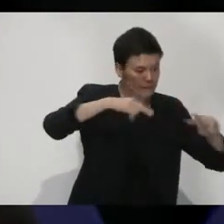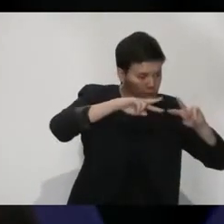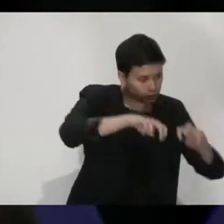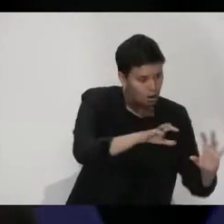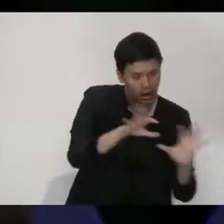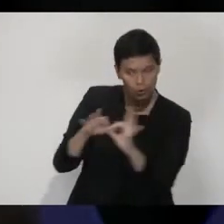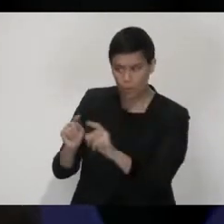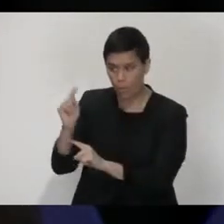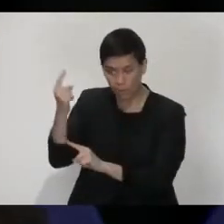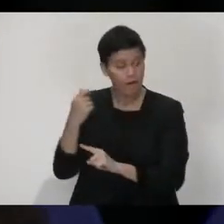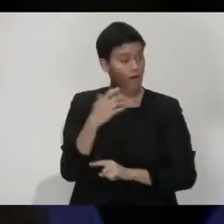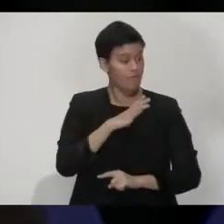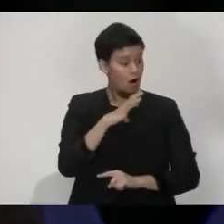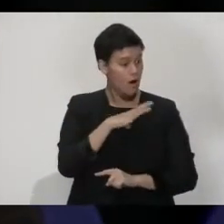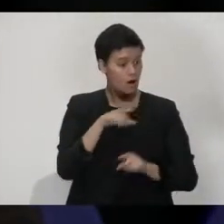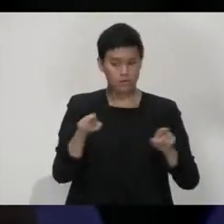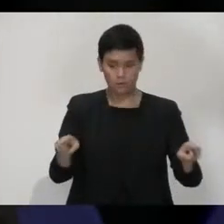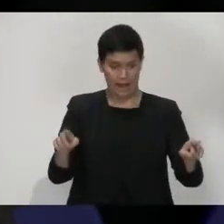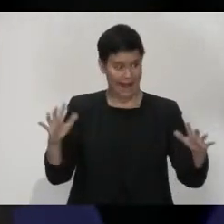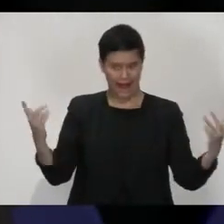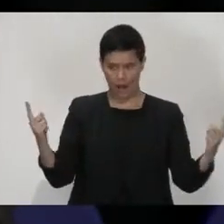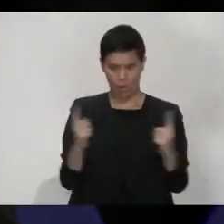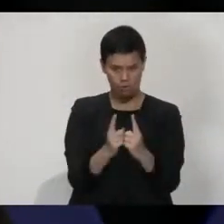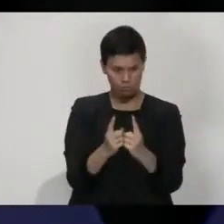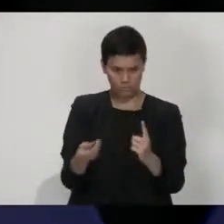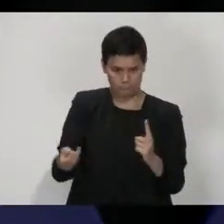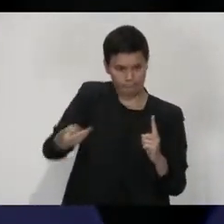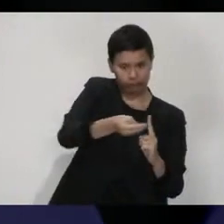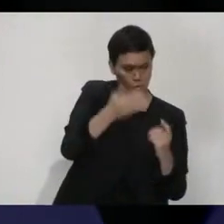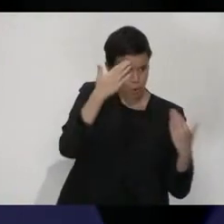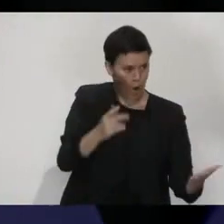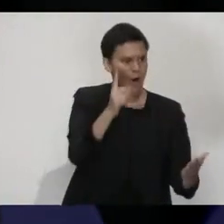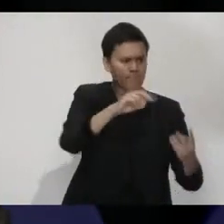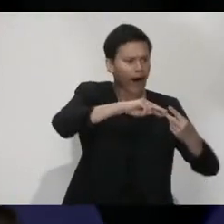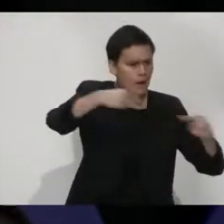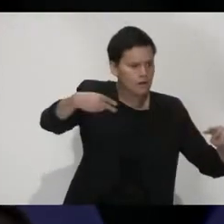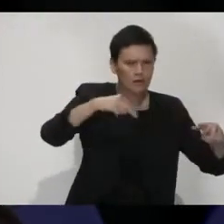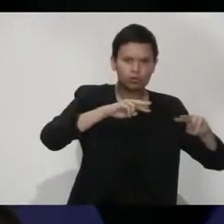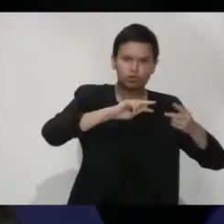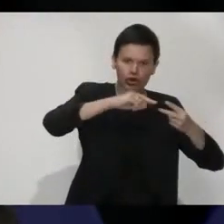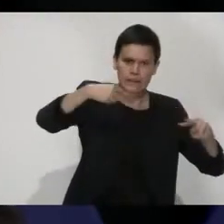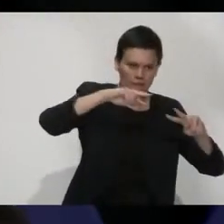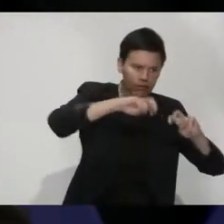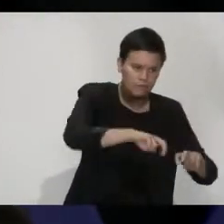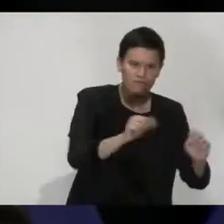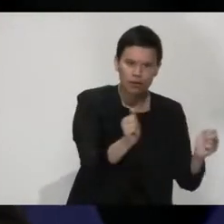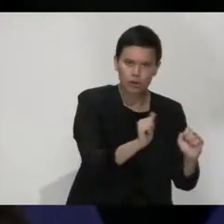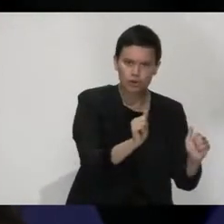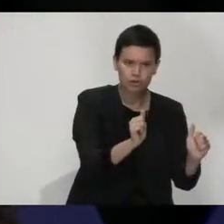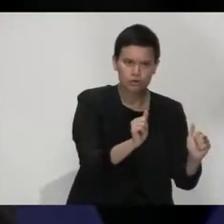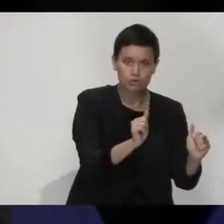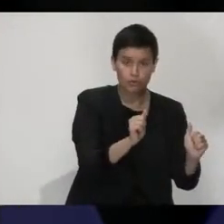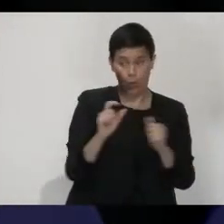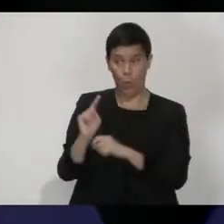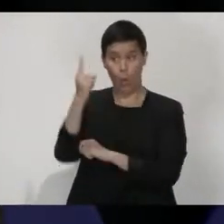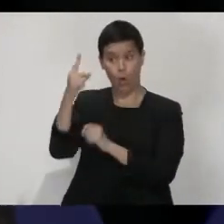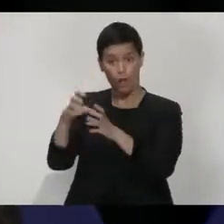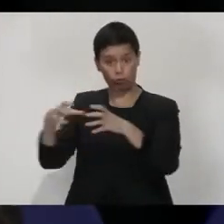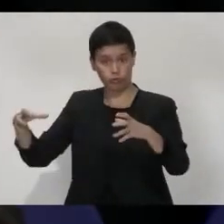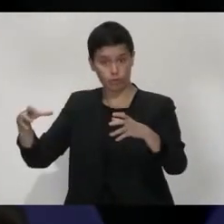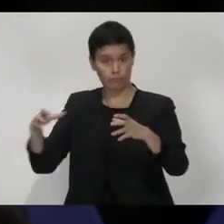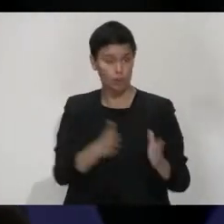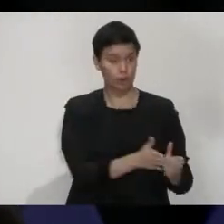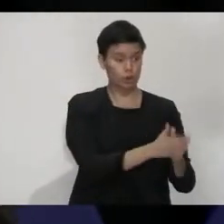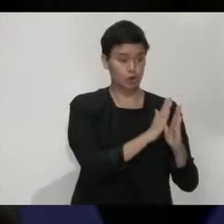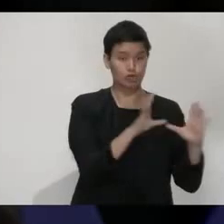where we're struggling to find that epidemiological link, we've got a genomic link. So we have a cluster that, while it is growing, and we said that it